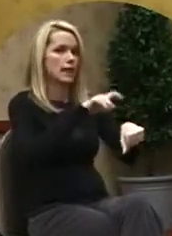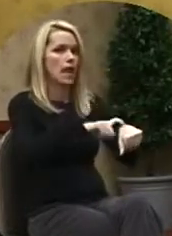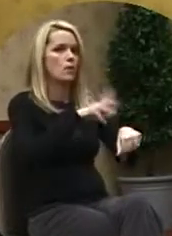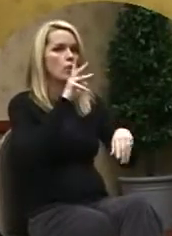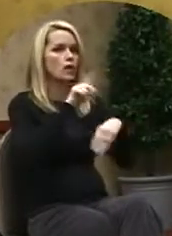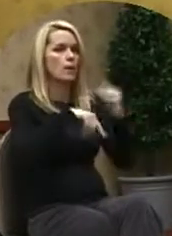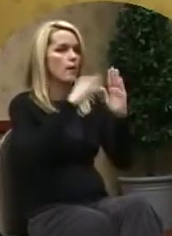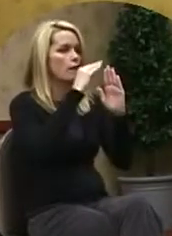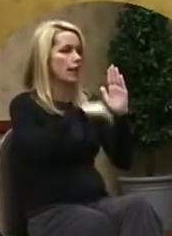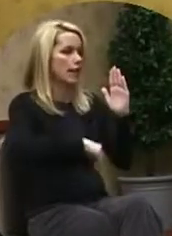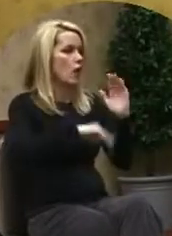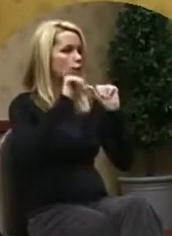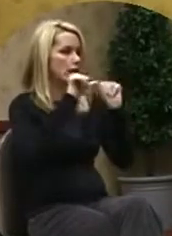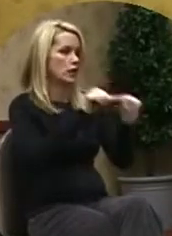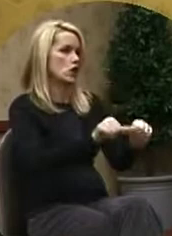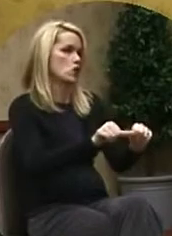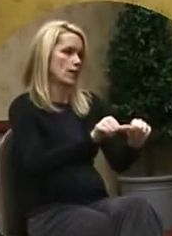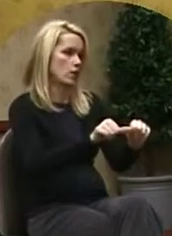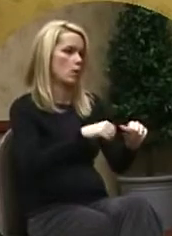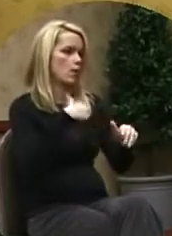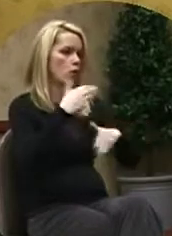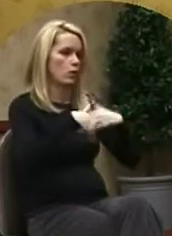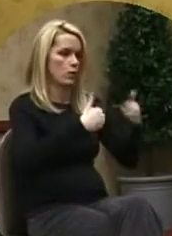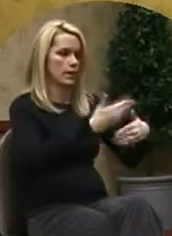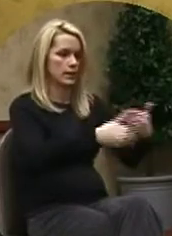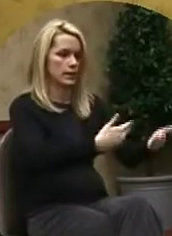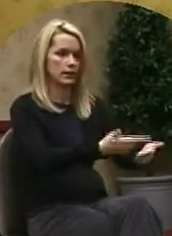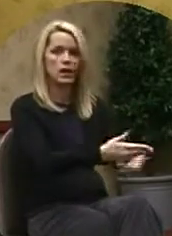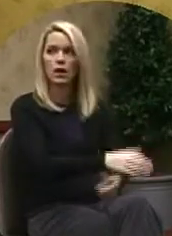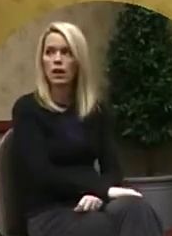about filling this out and continuing on as we go through this.